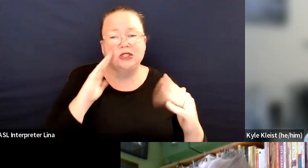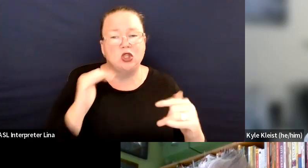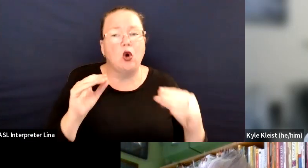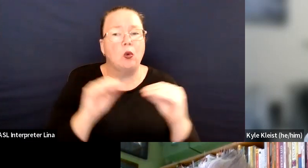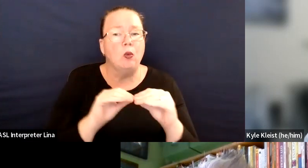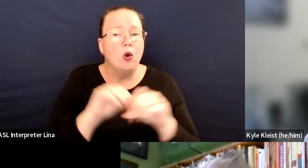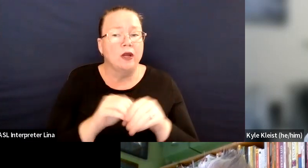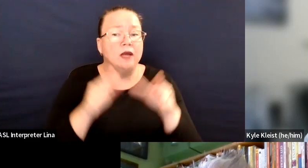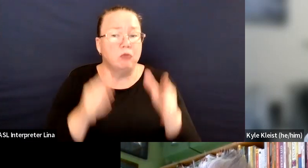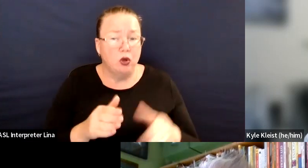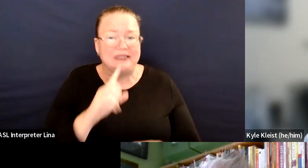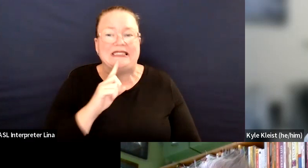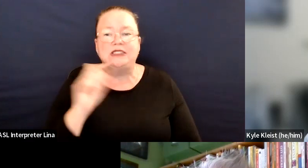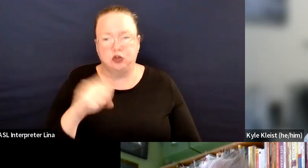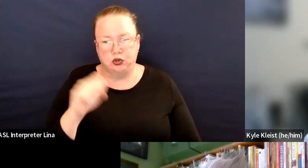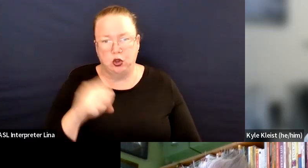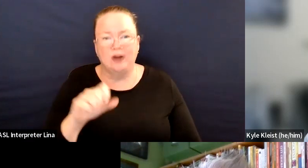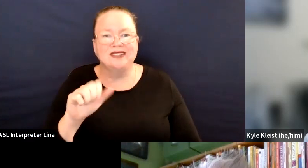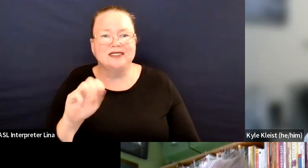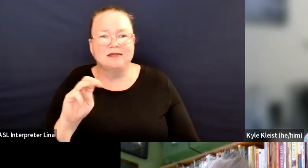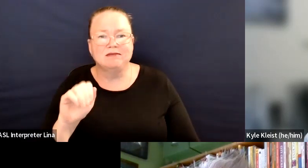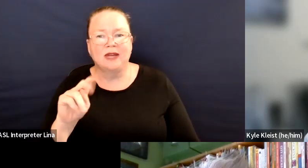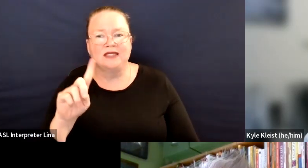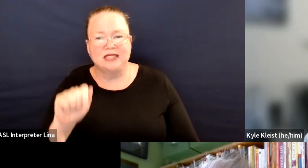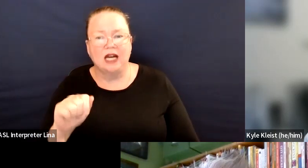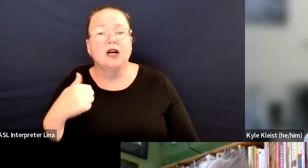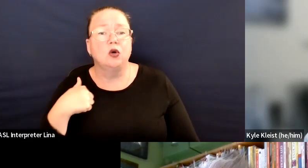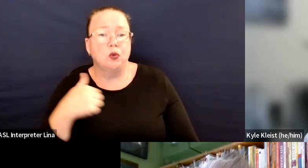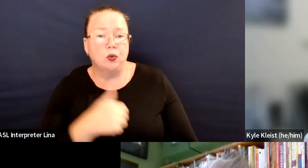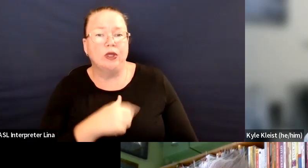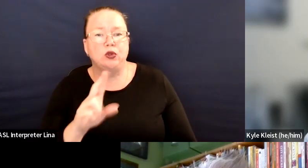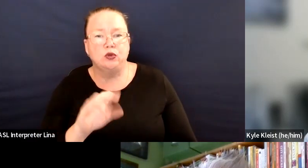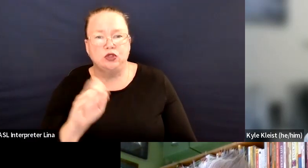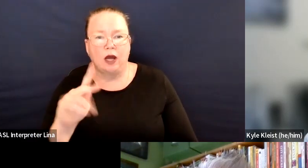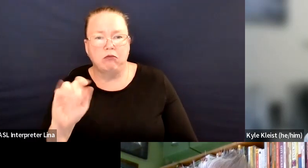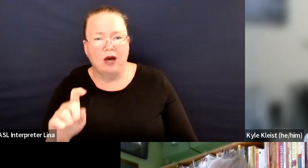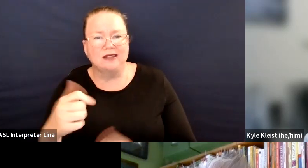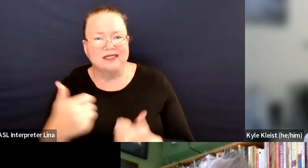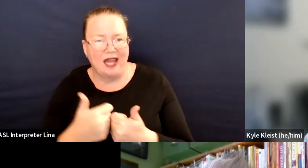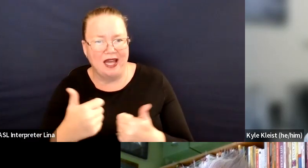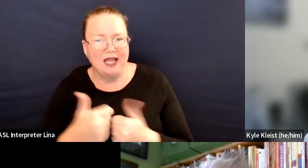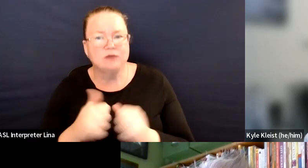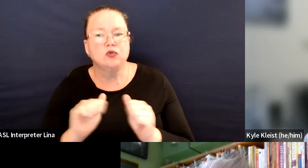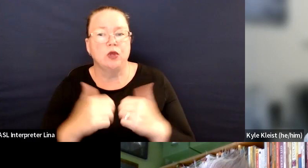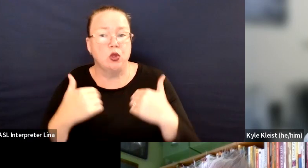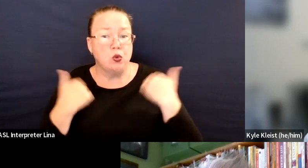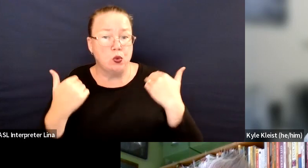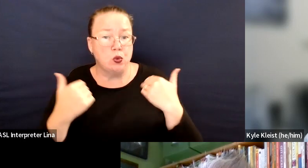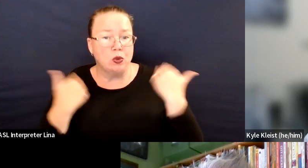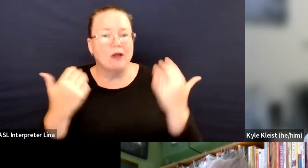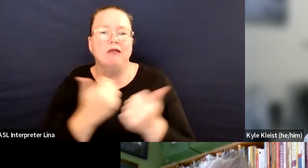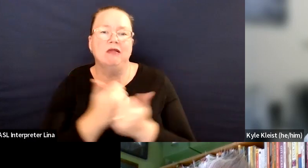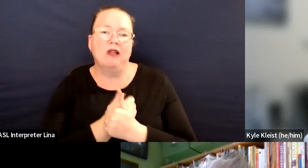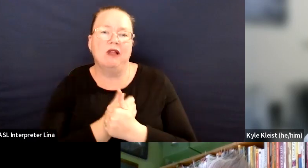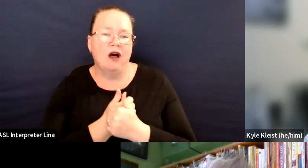person, definitely. Amanda says, we use things like Jackbox games with our youth. Love the